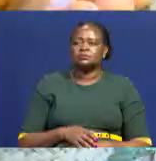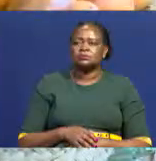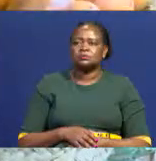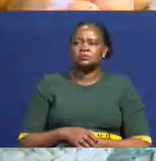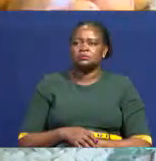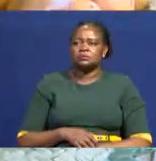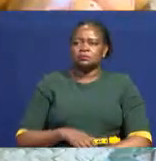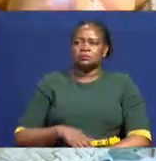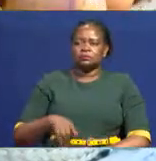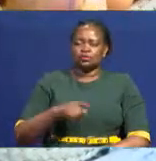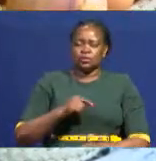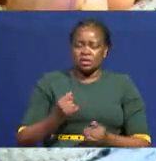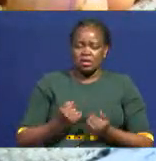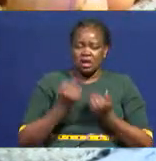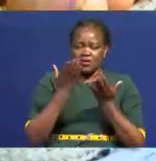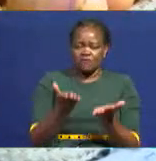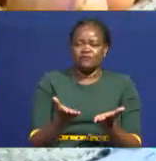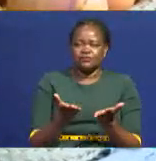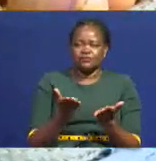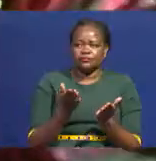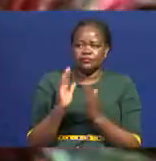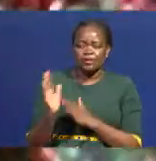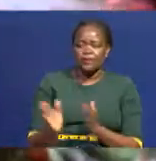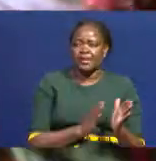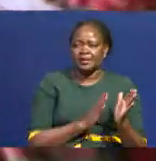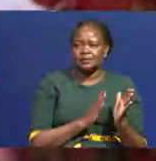We are delivering the plan.